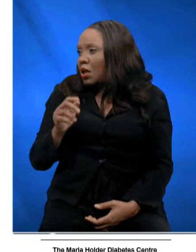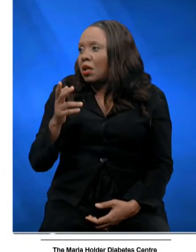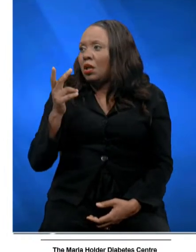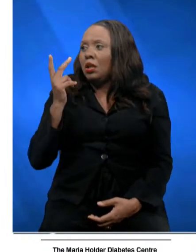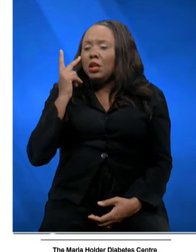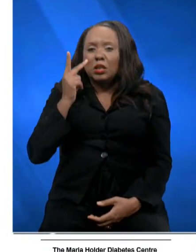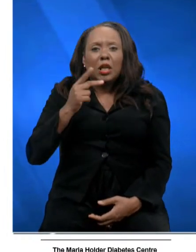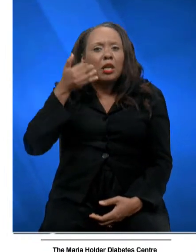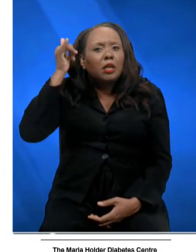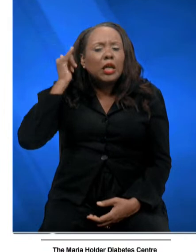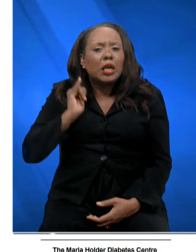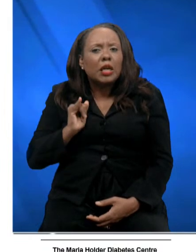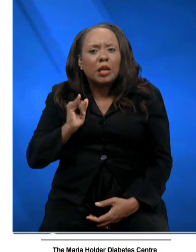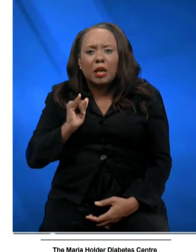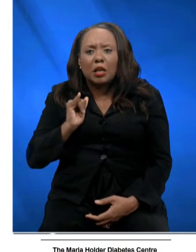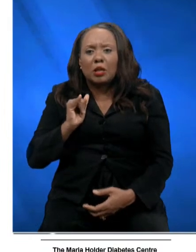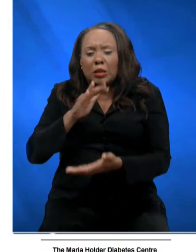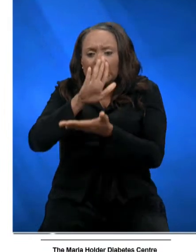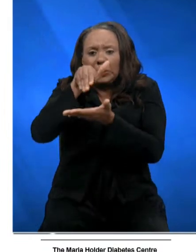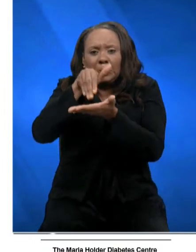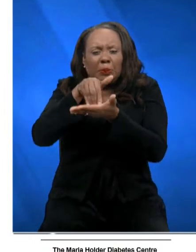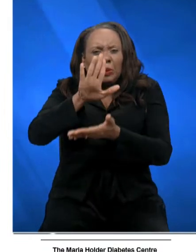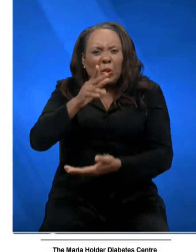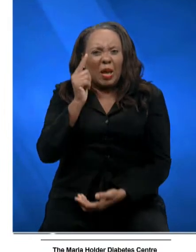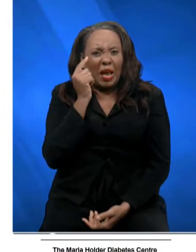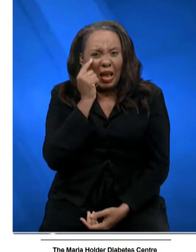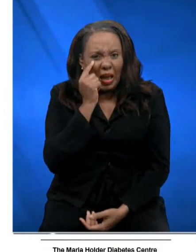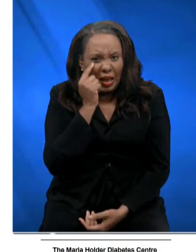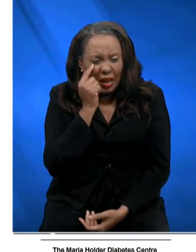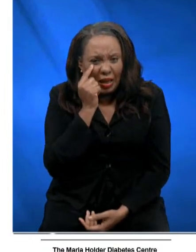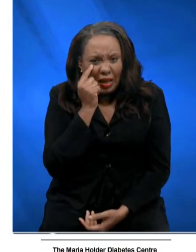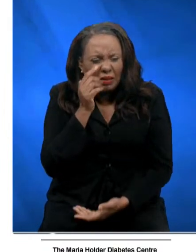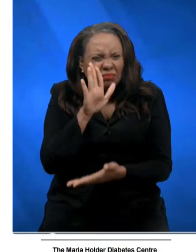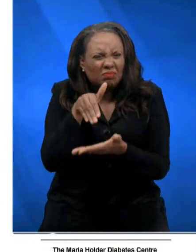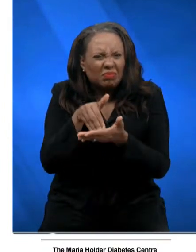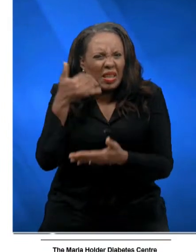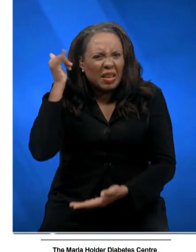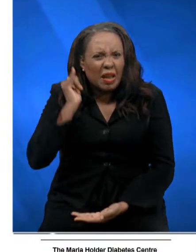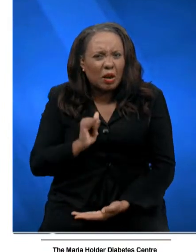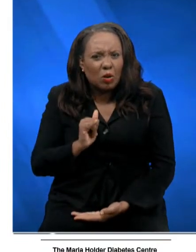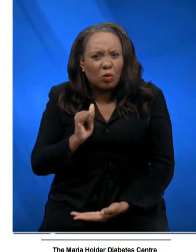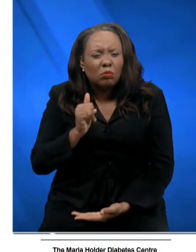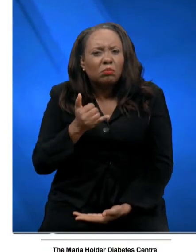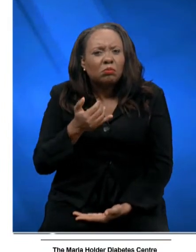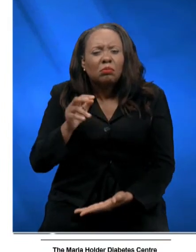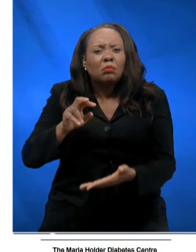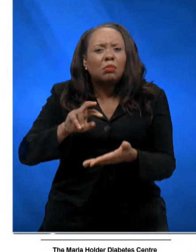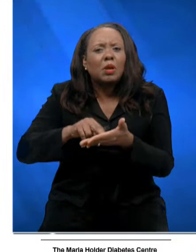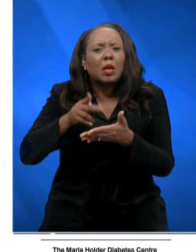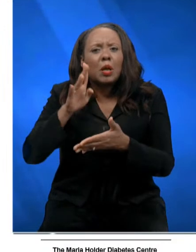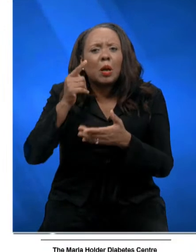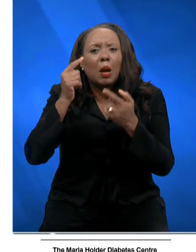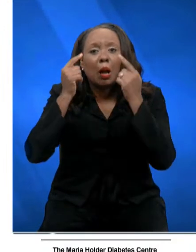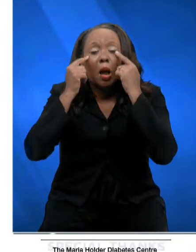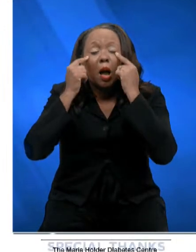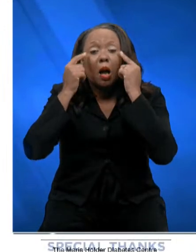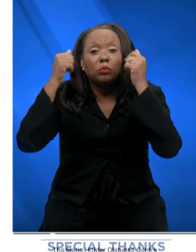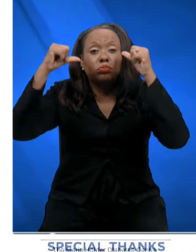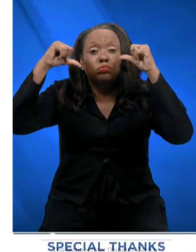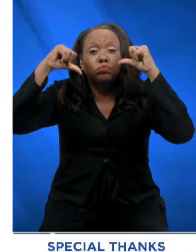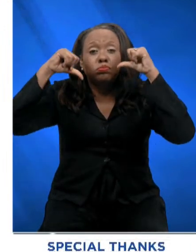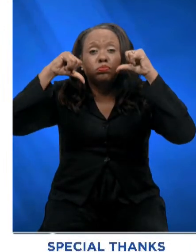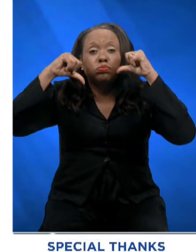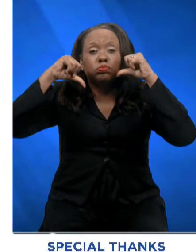yellow deposits in the center of the eye that causes loss of vision and loss of central vision, which